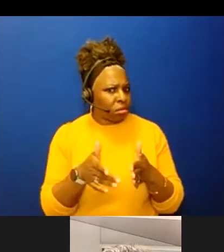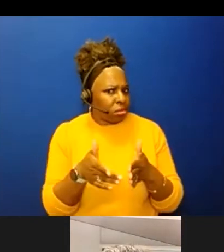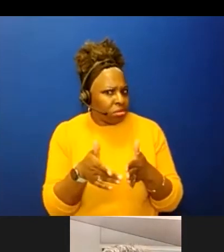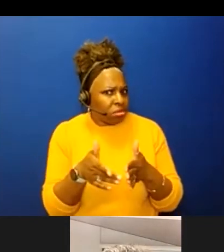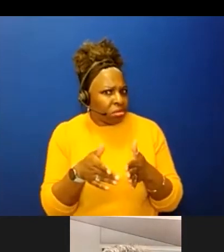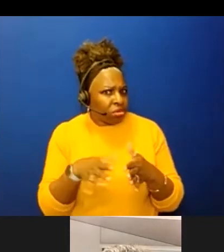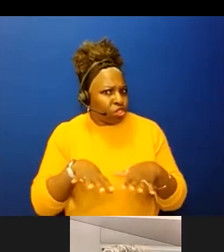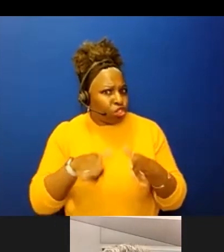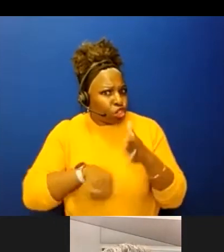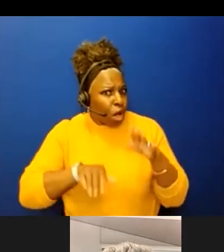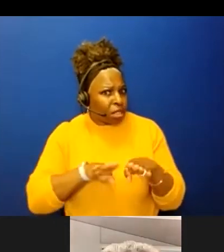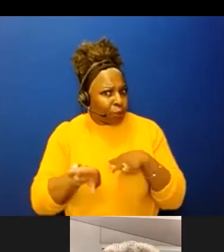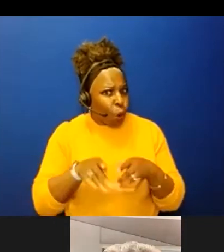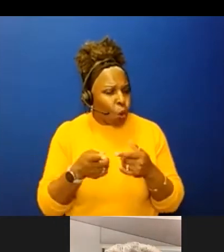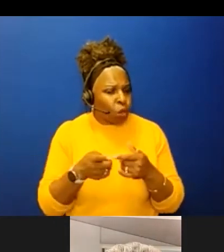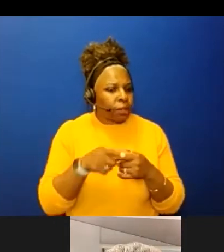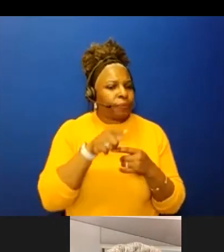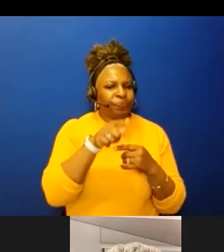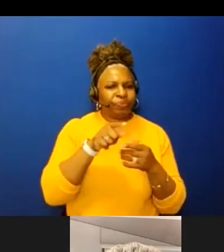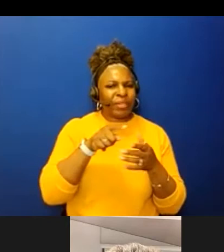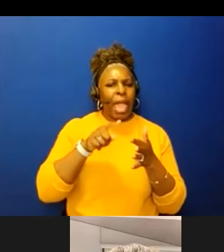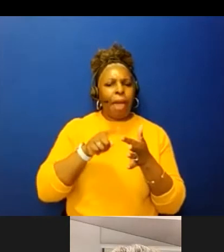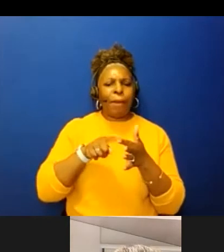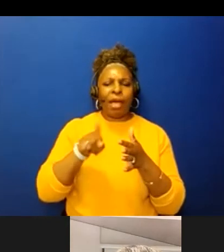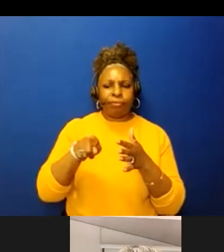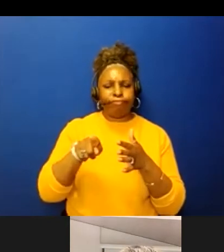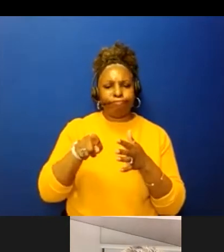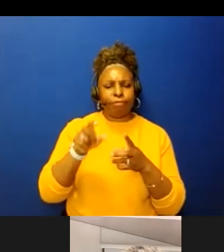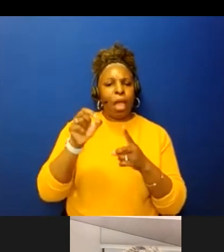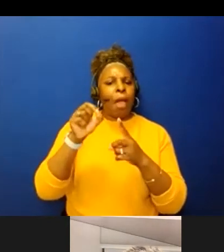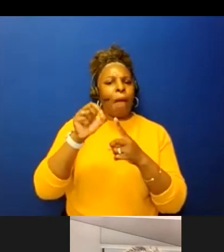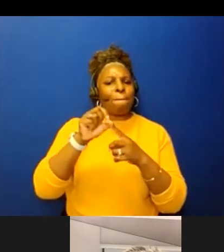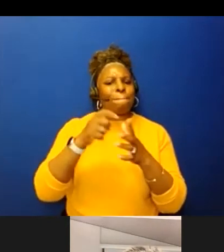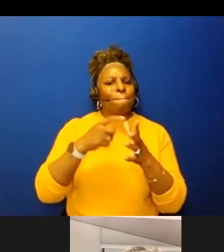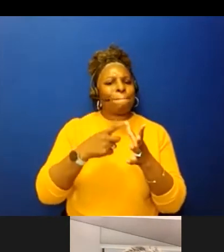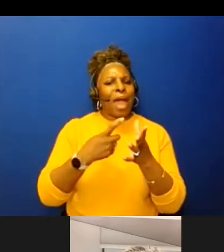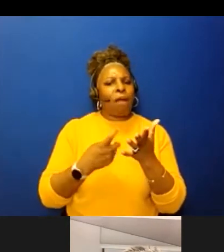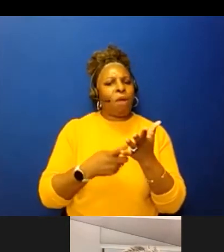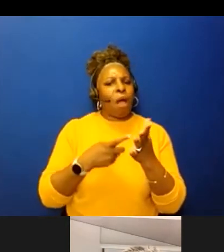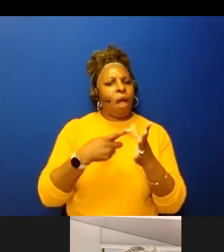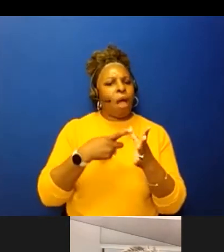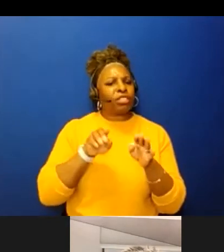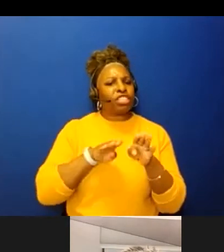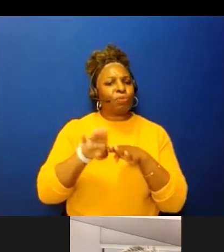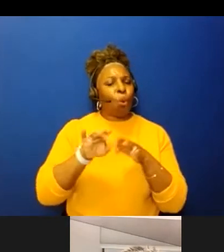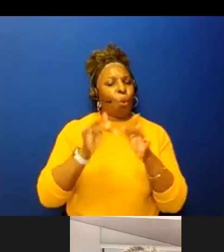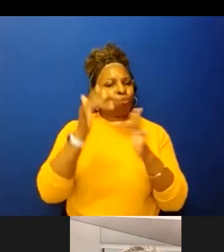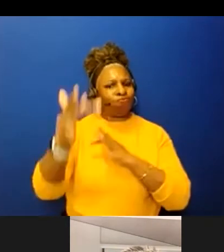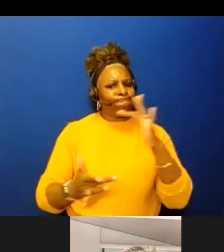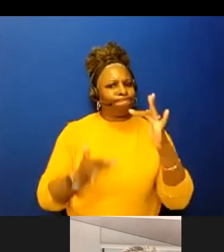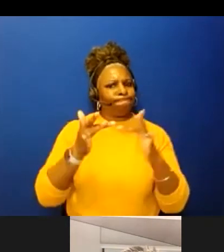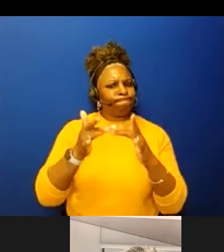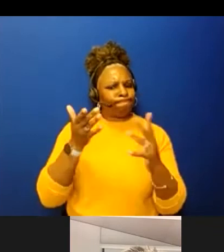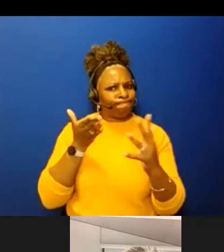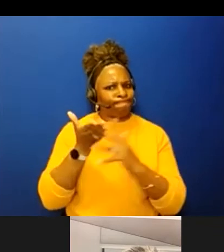Yeah, I mean, I think I would head towards the Parasport website, which is a website where you can, I think it's sponsored by Toyota. So